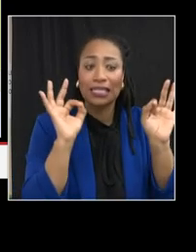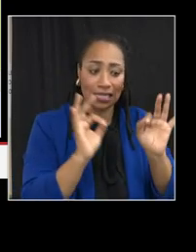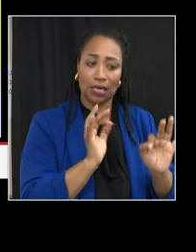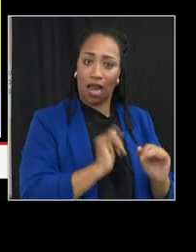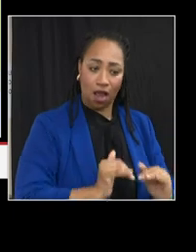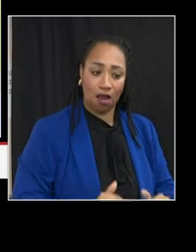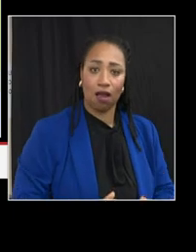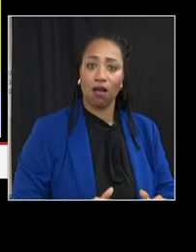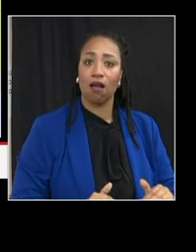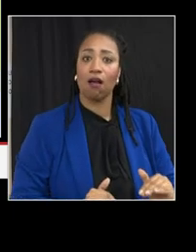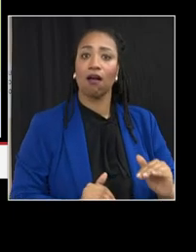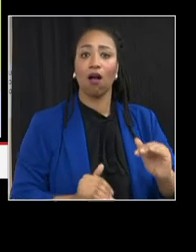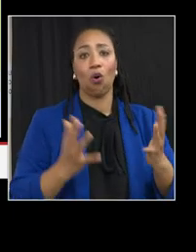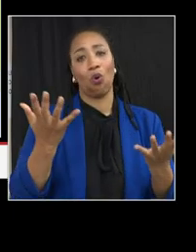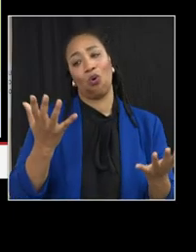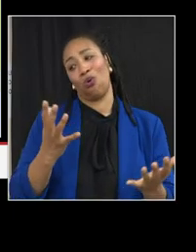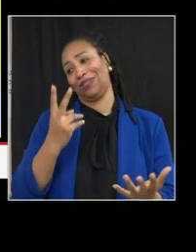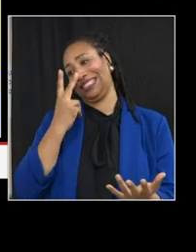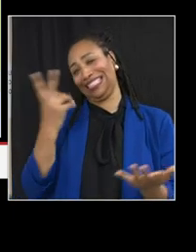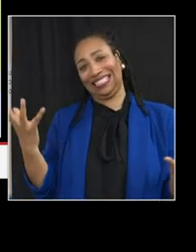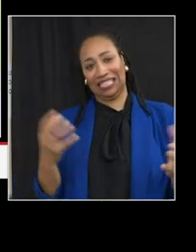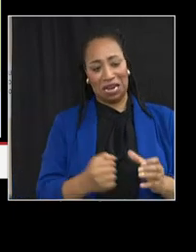improving.